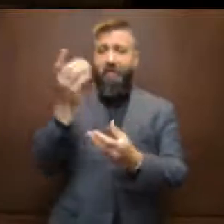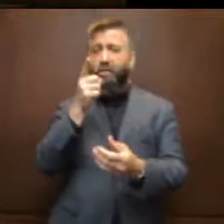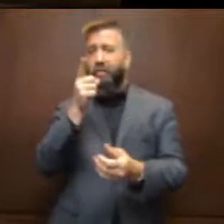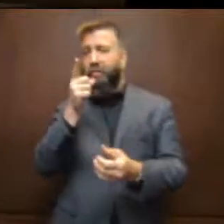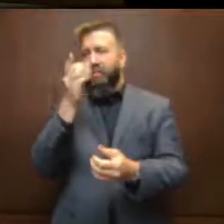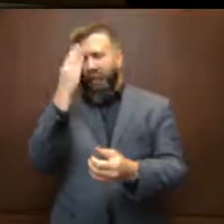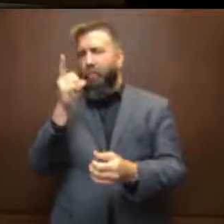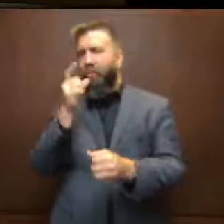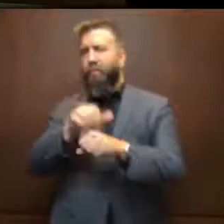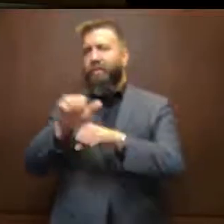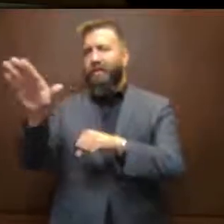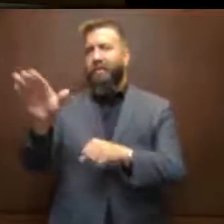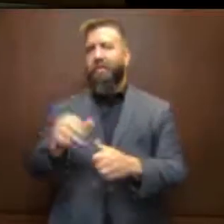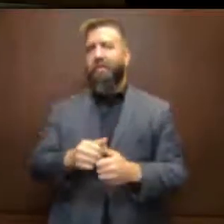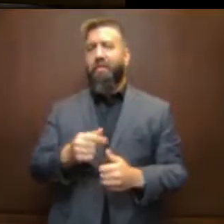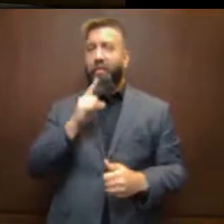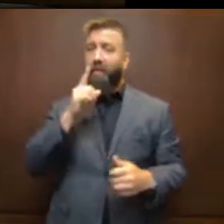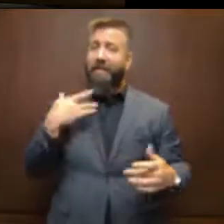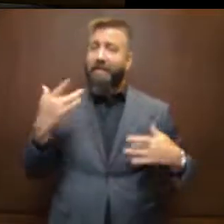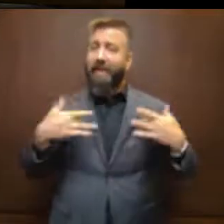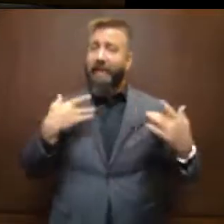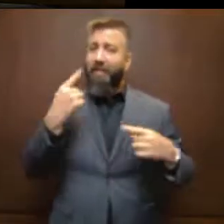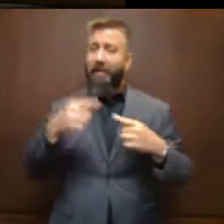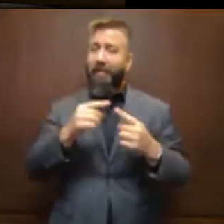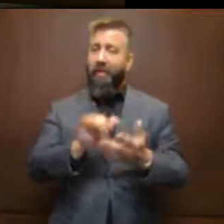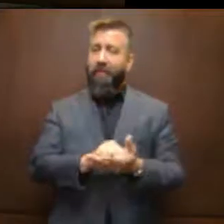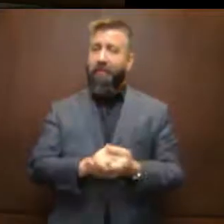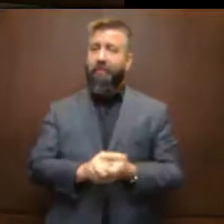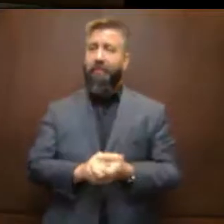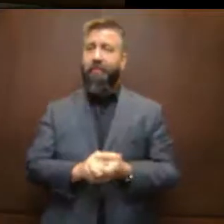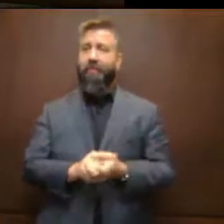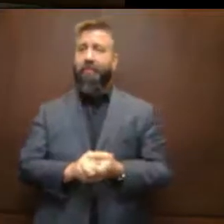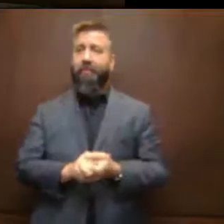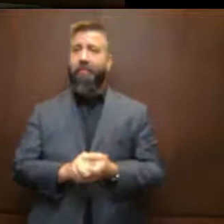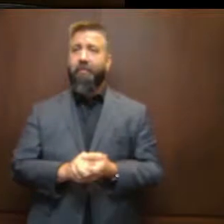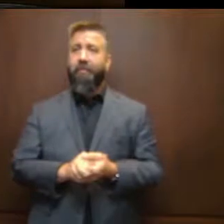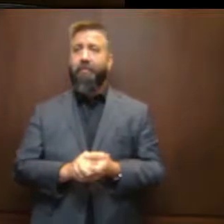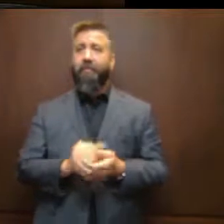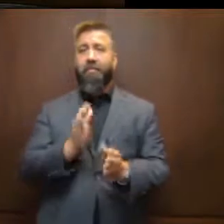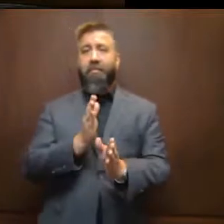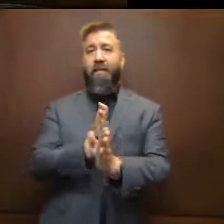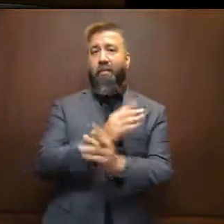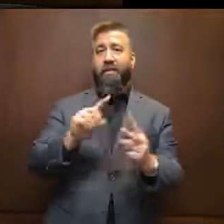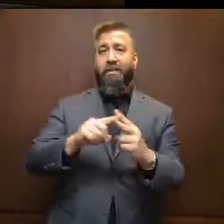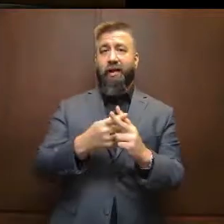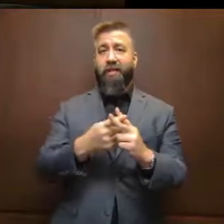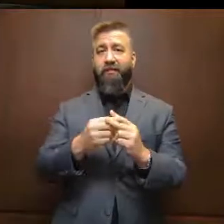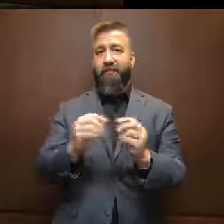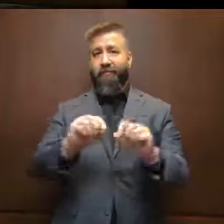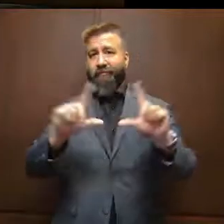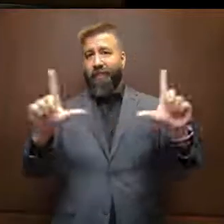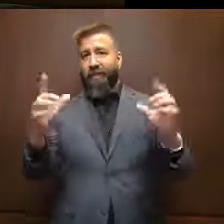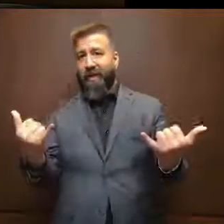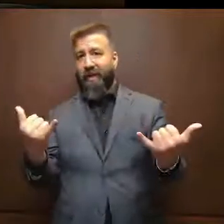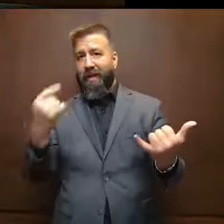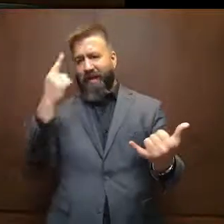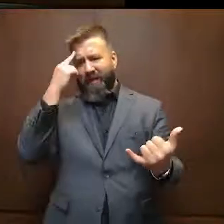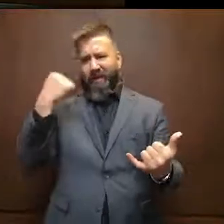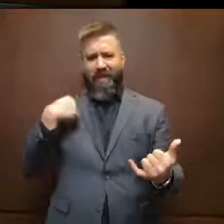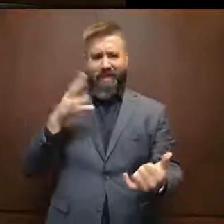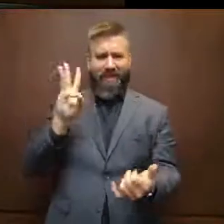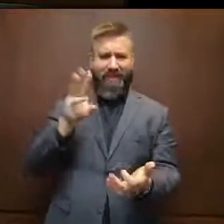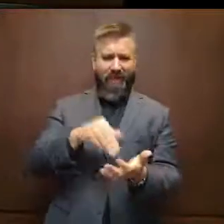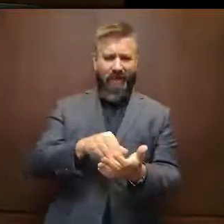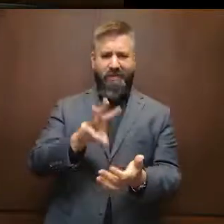to. So we're super excited about it. But right before we came on, I believe we had over 6,600 people that had already